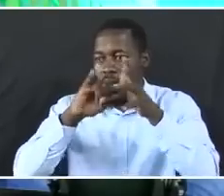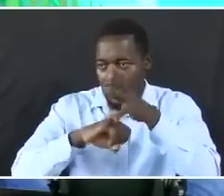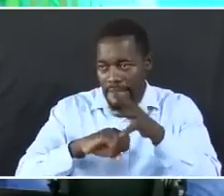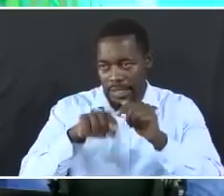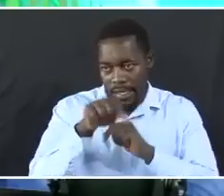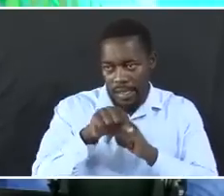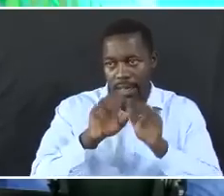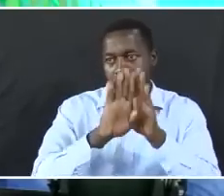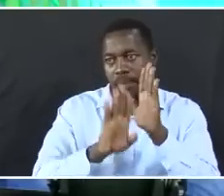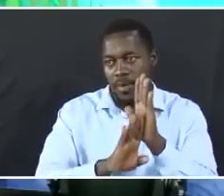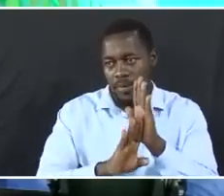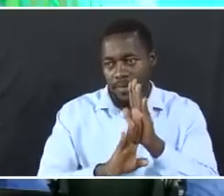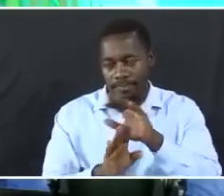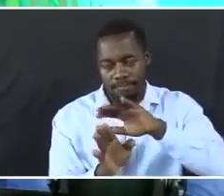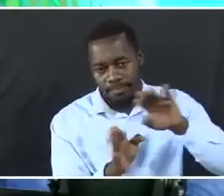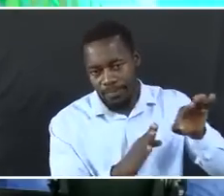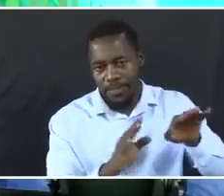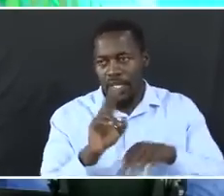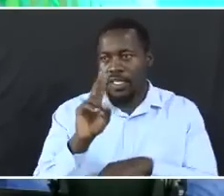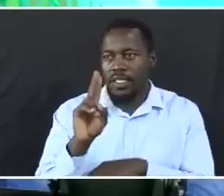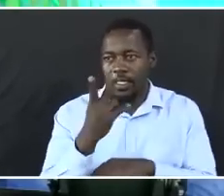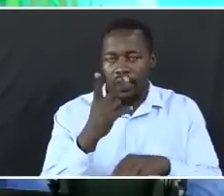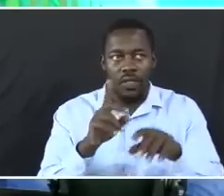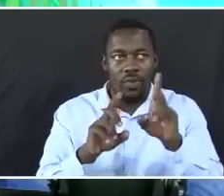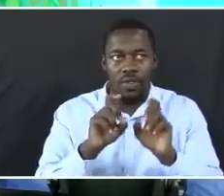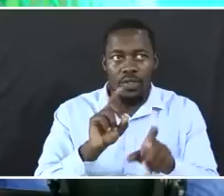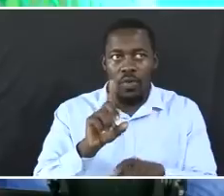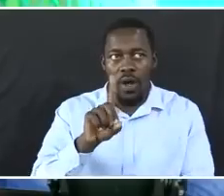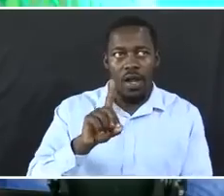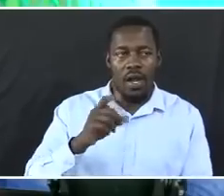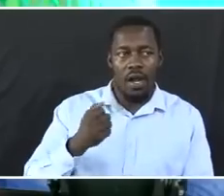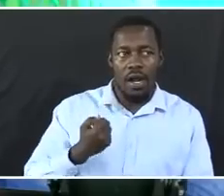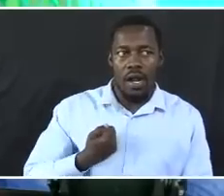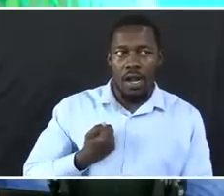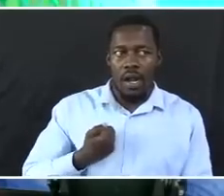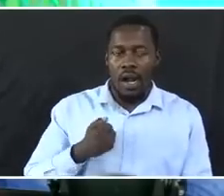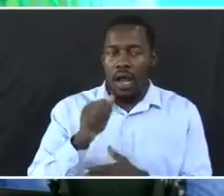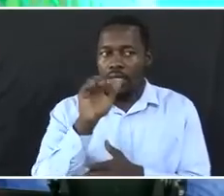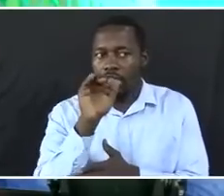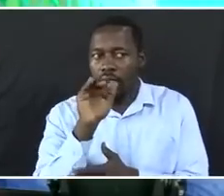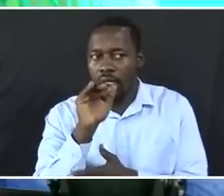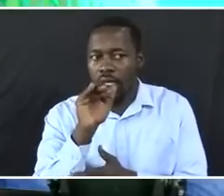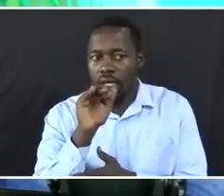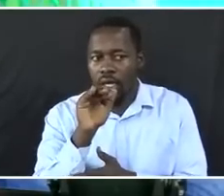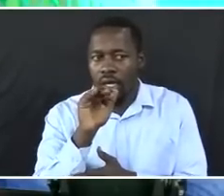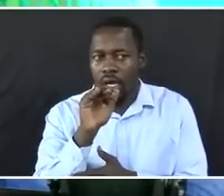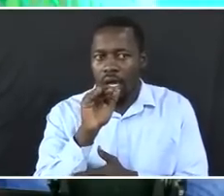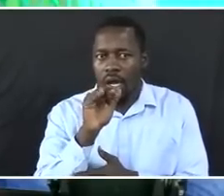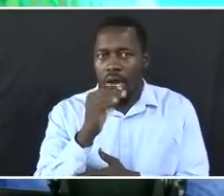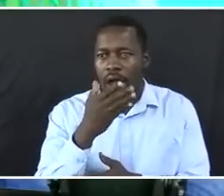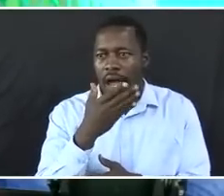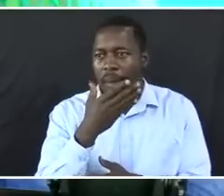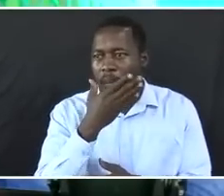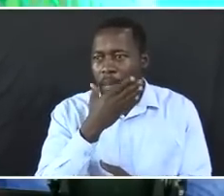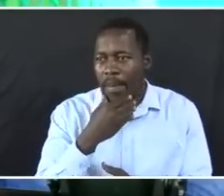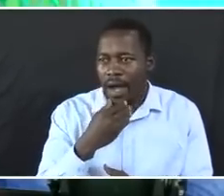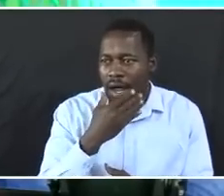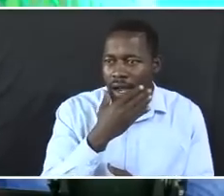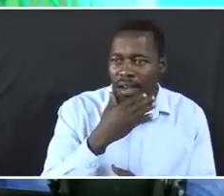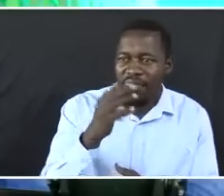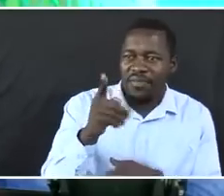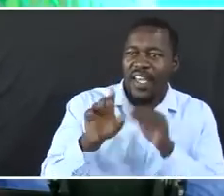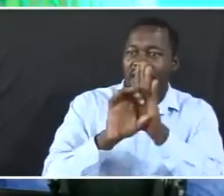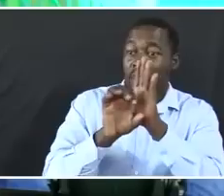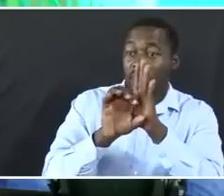is from Naomi Mayaka, who asks, is it good for a man to inherit his late brother's